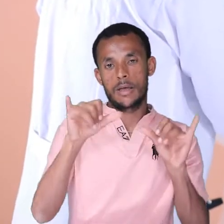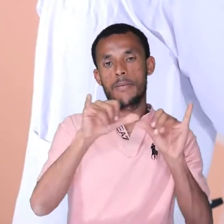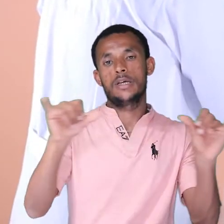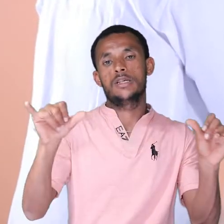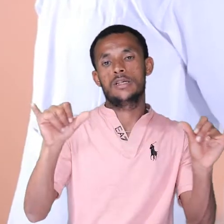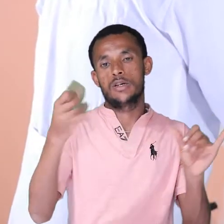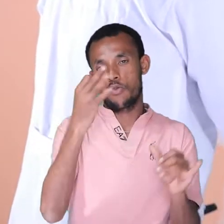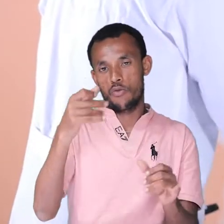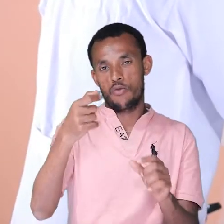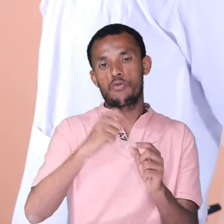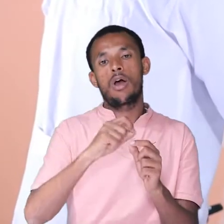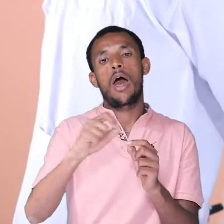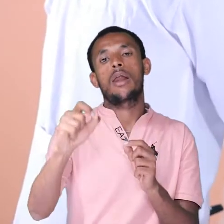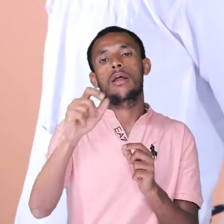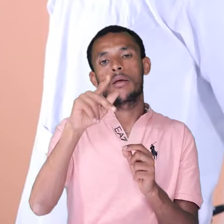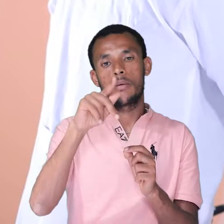of arc